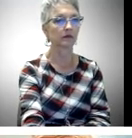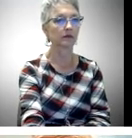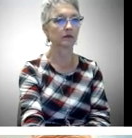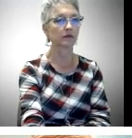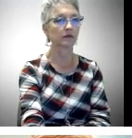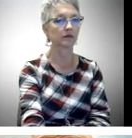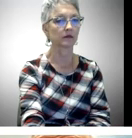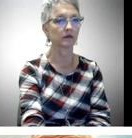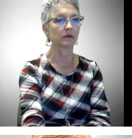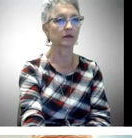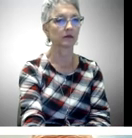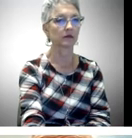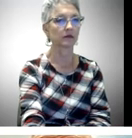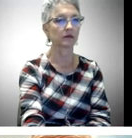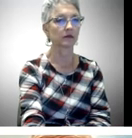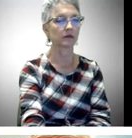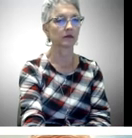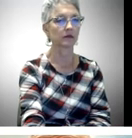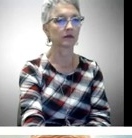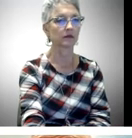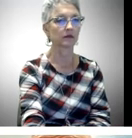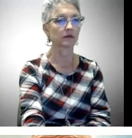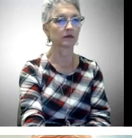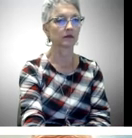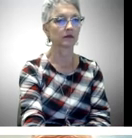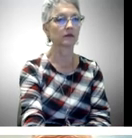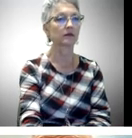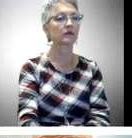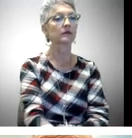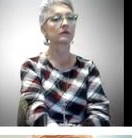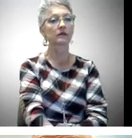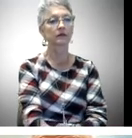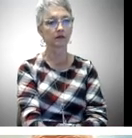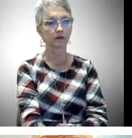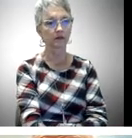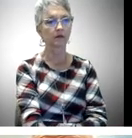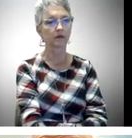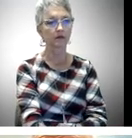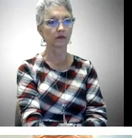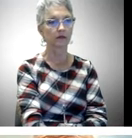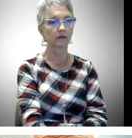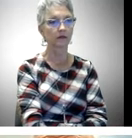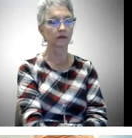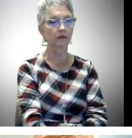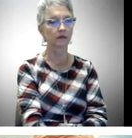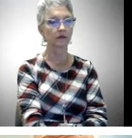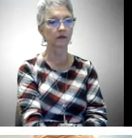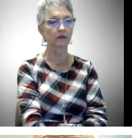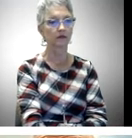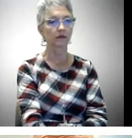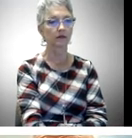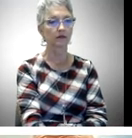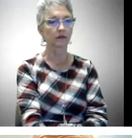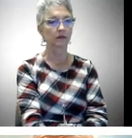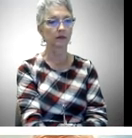get them renewed. And I even think there's a liability issue from the provider standpoint. What happens if you have a guardian who doesn't have the